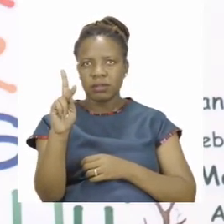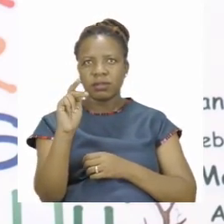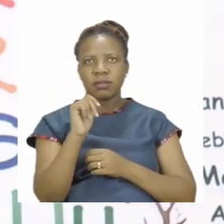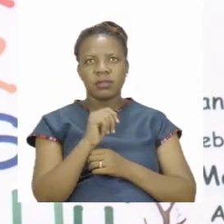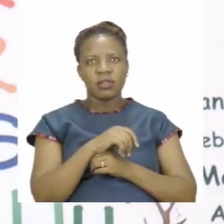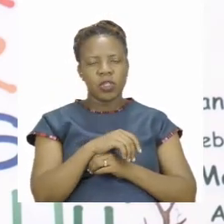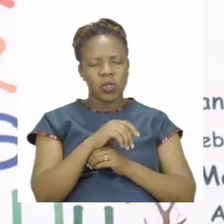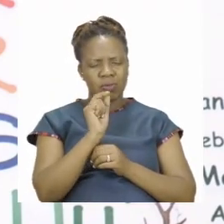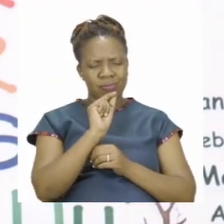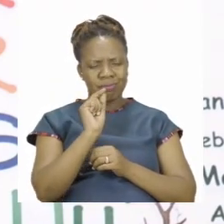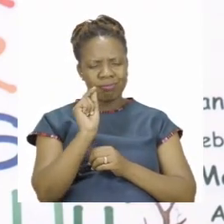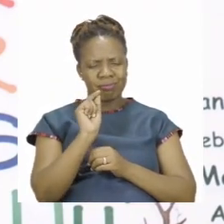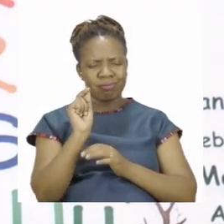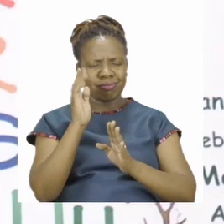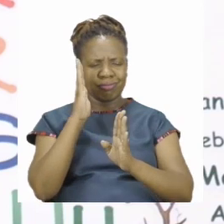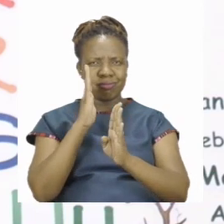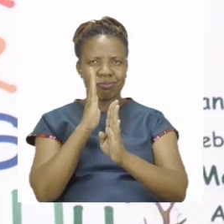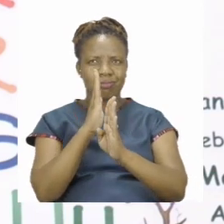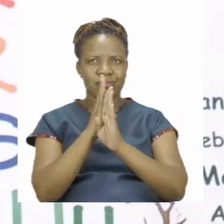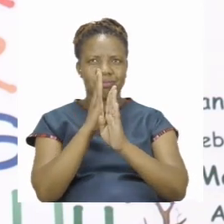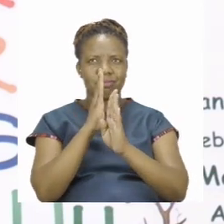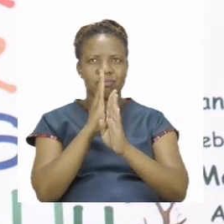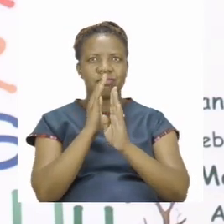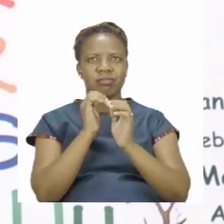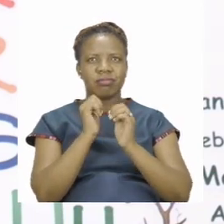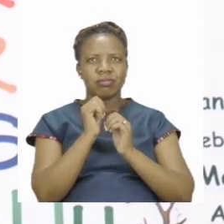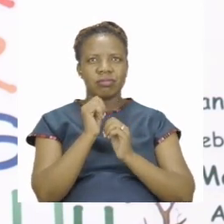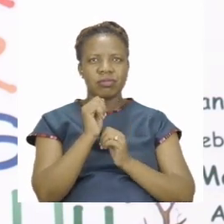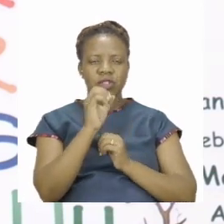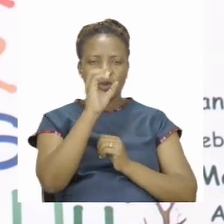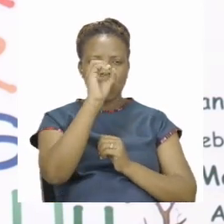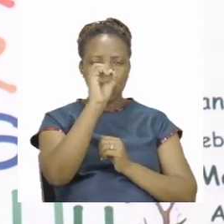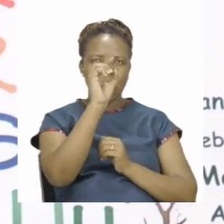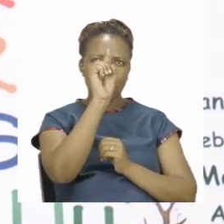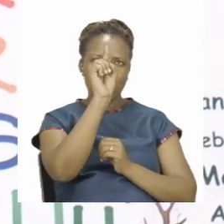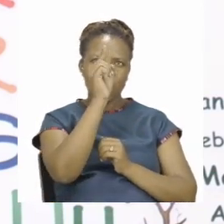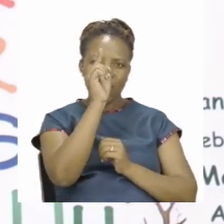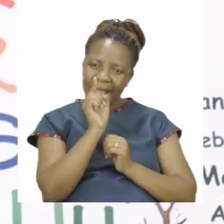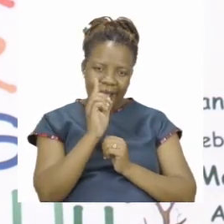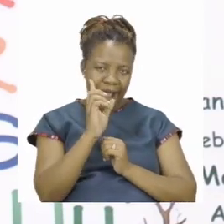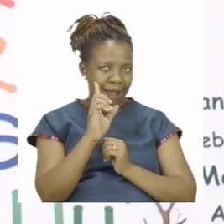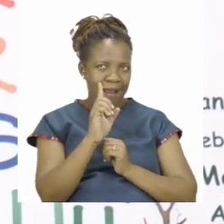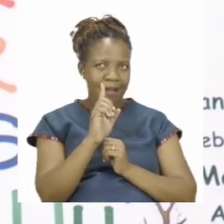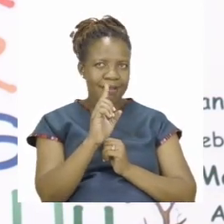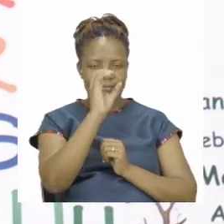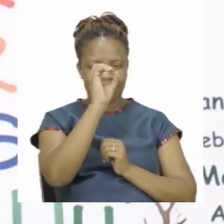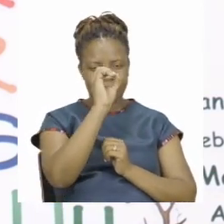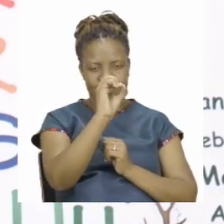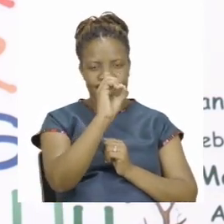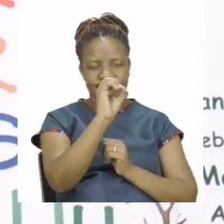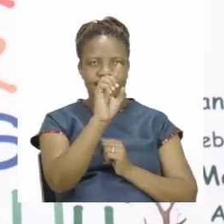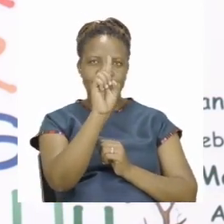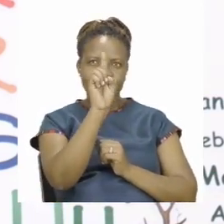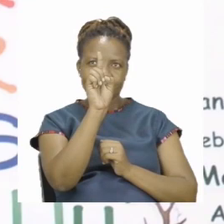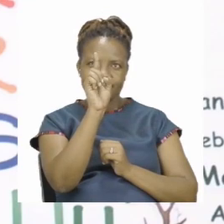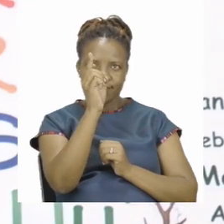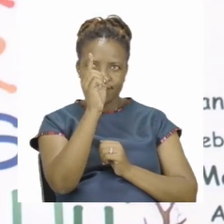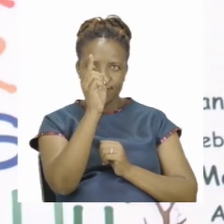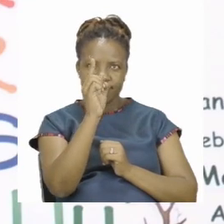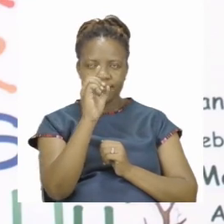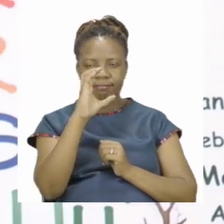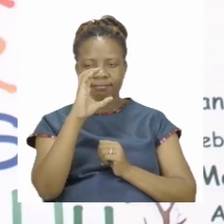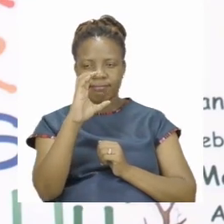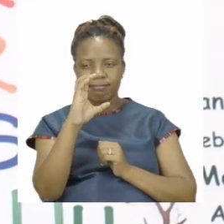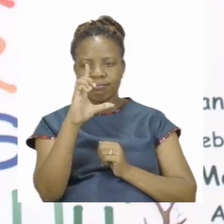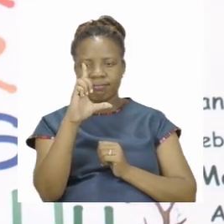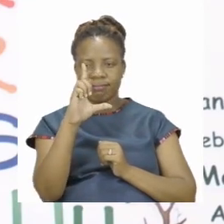Very good. So this is called an apostrophe, and an apostrophe sits at the top. So it is between